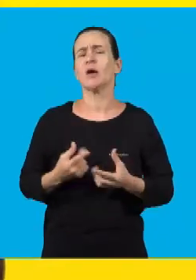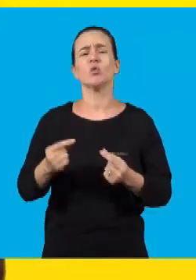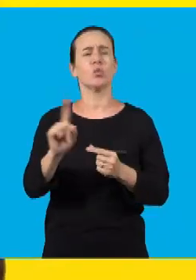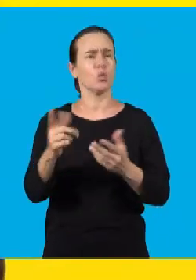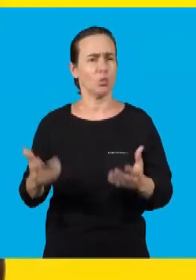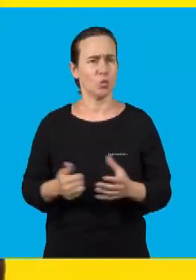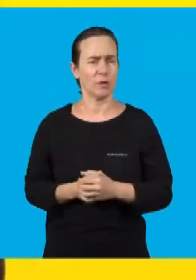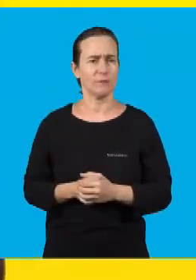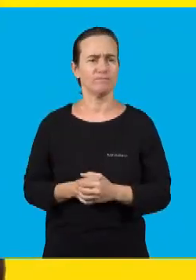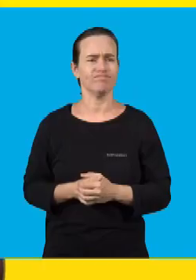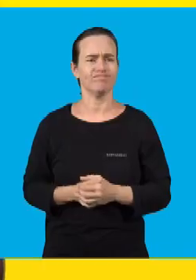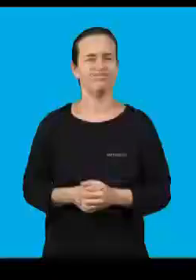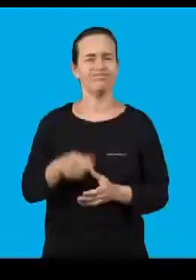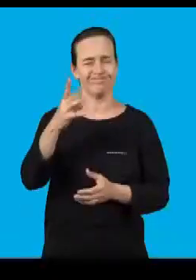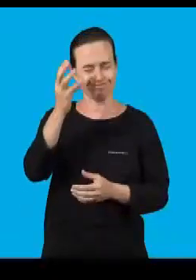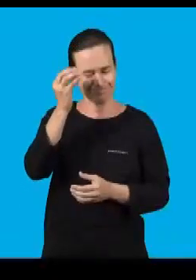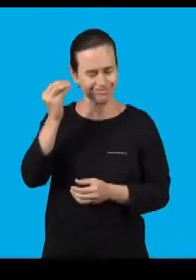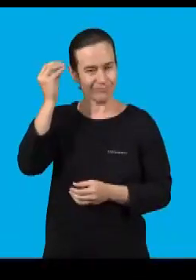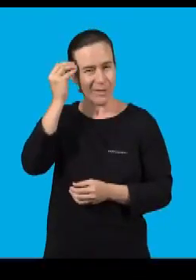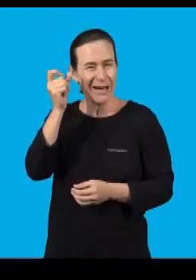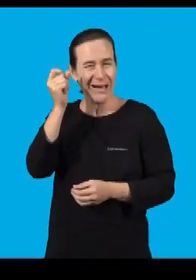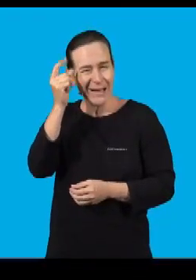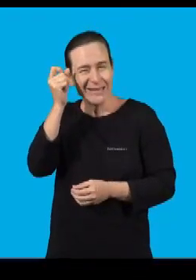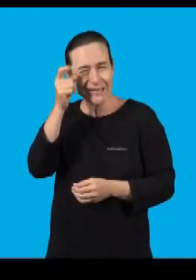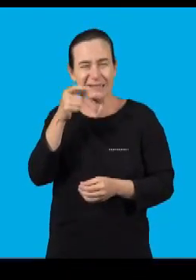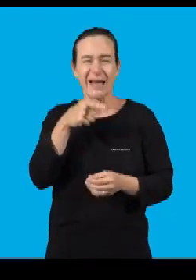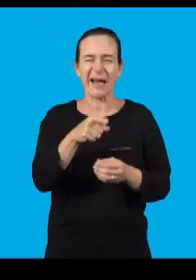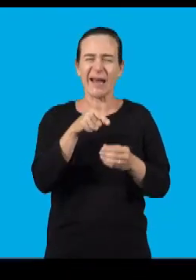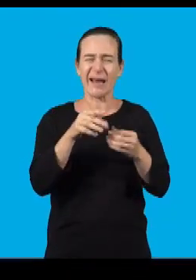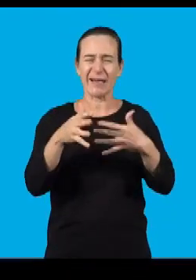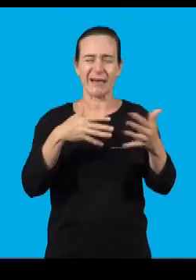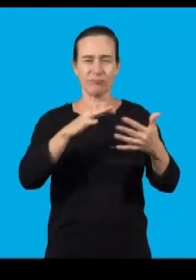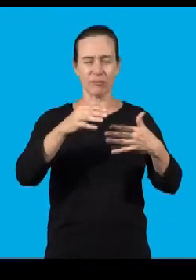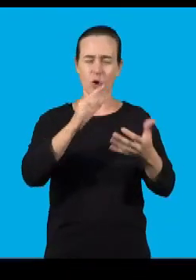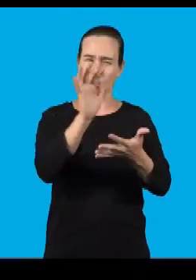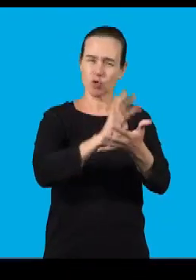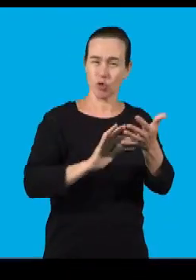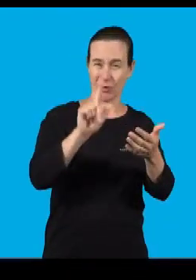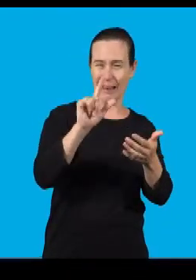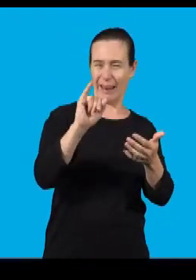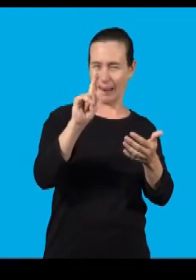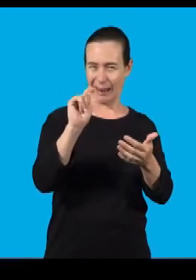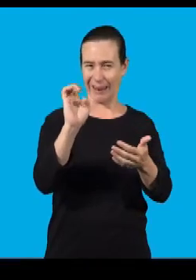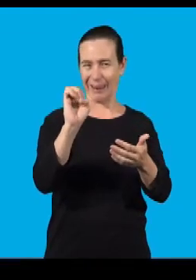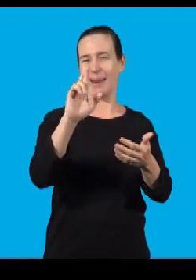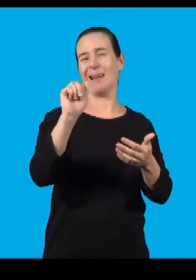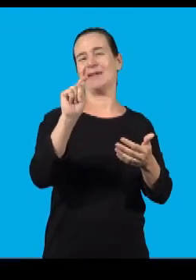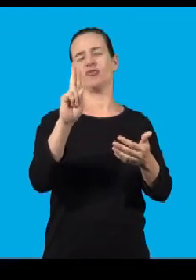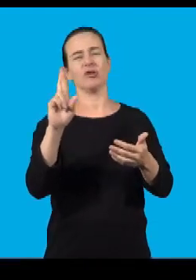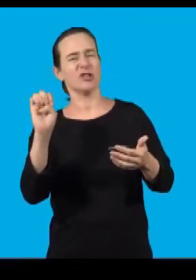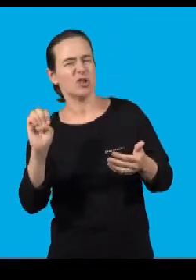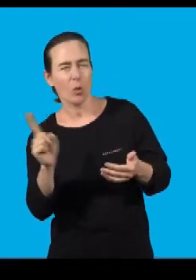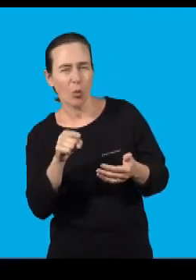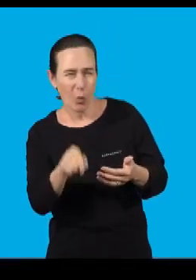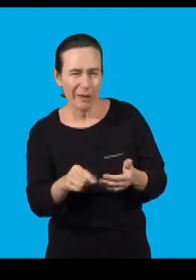lesson, what will you be able to do? Gain knowledge of the building blocks of literature. So literature is built in a certain way.